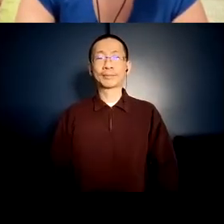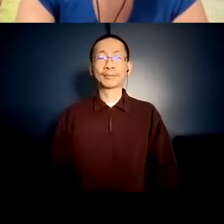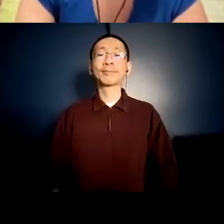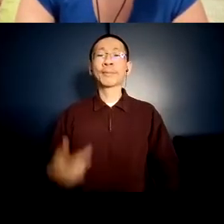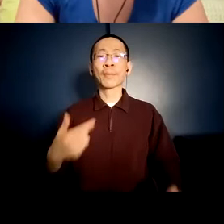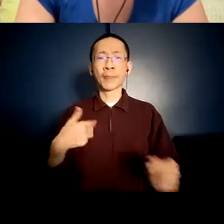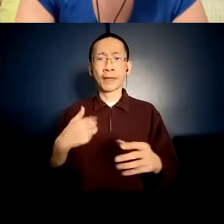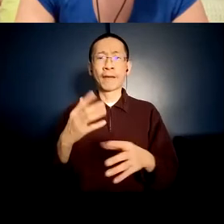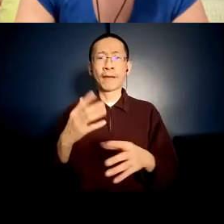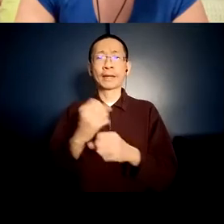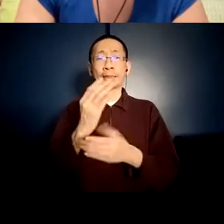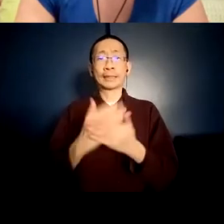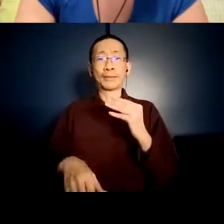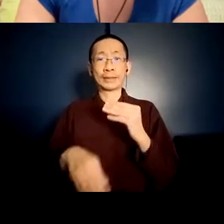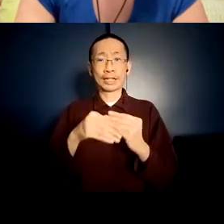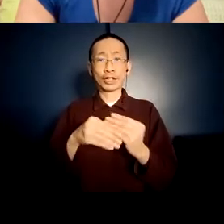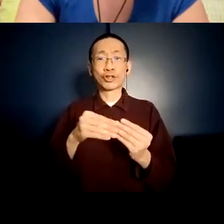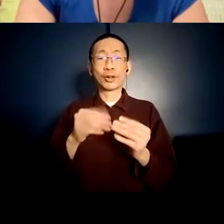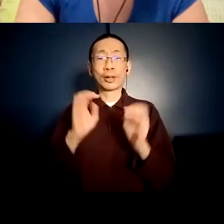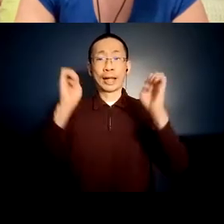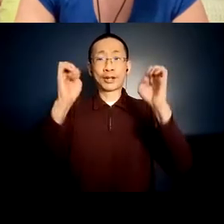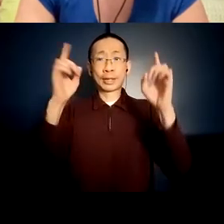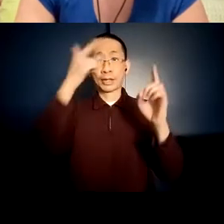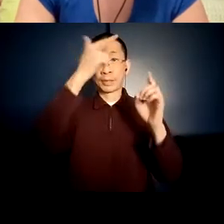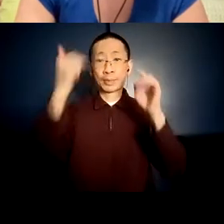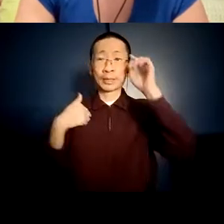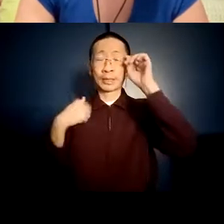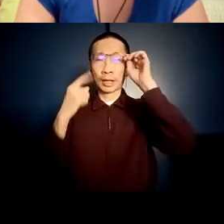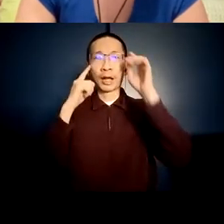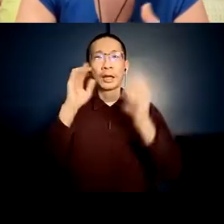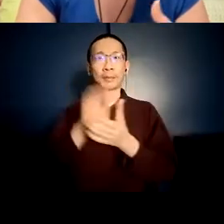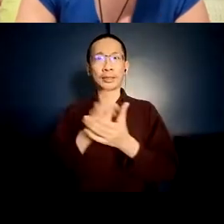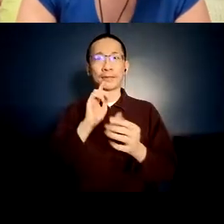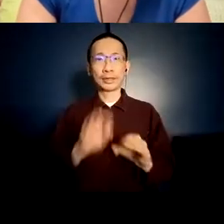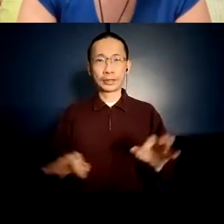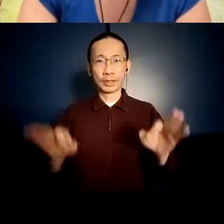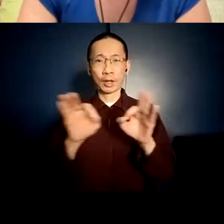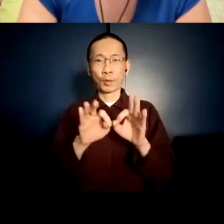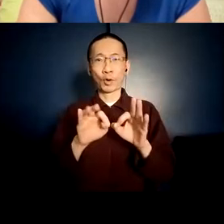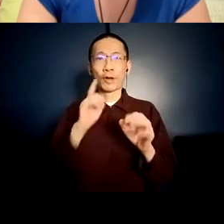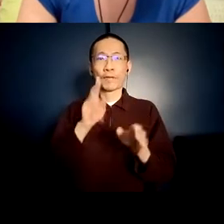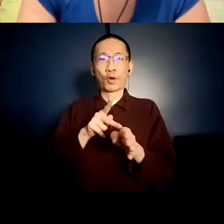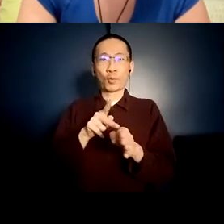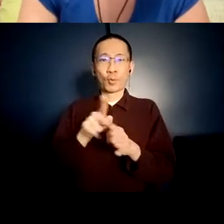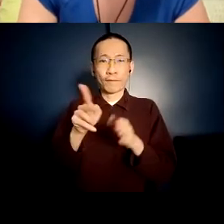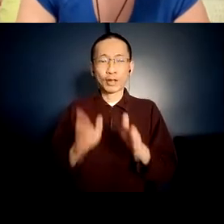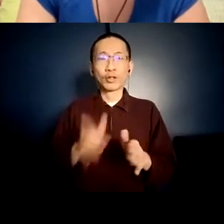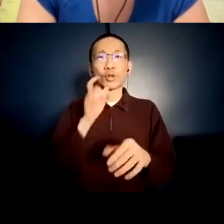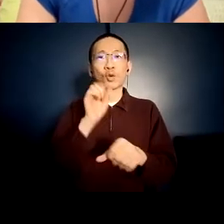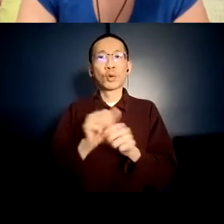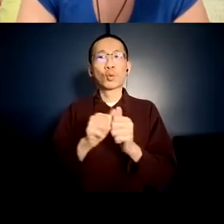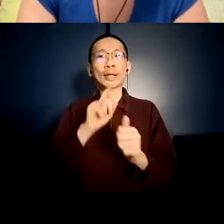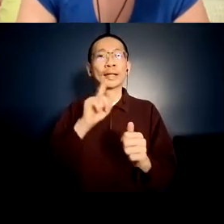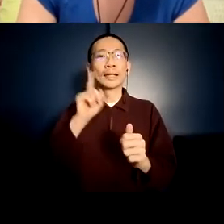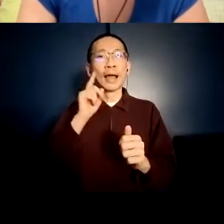gotten some of this additional education because I believe that it's important for professionals who work with deaf and hard of